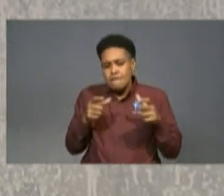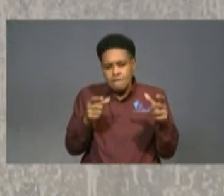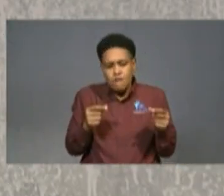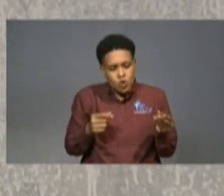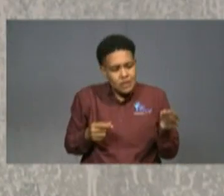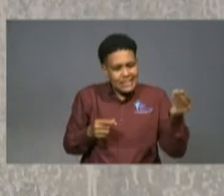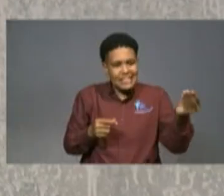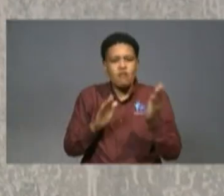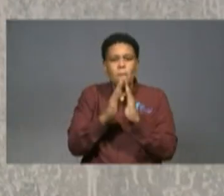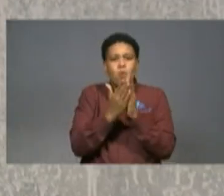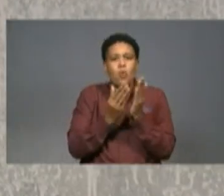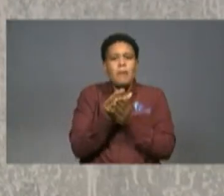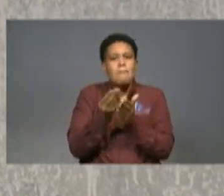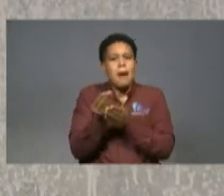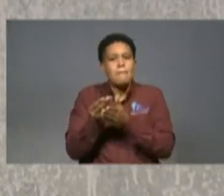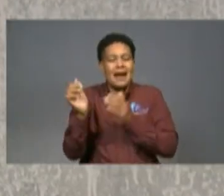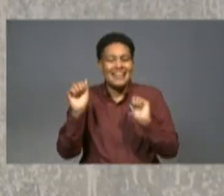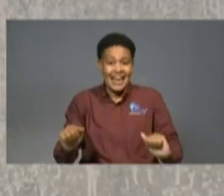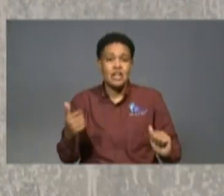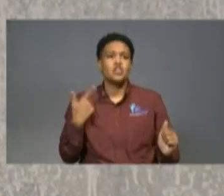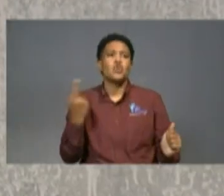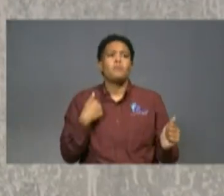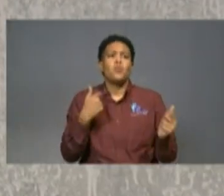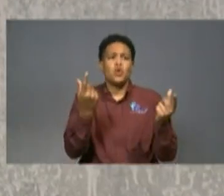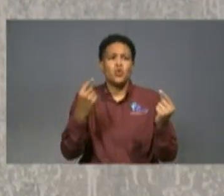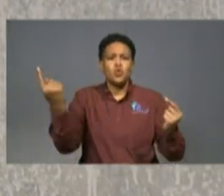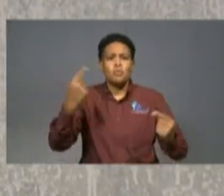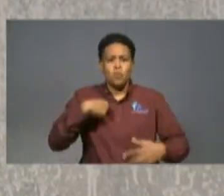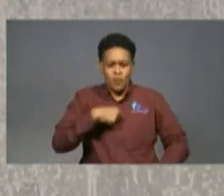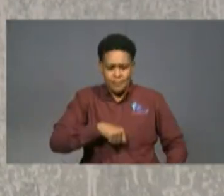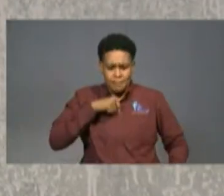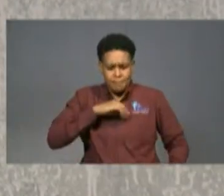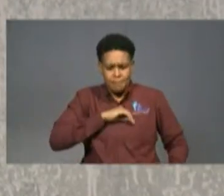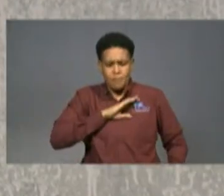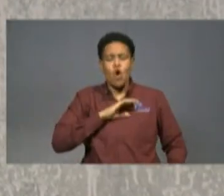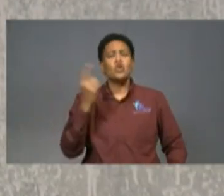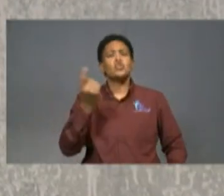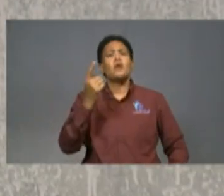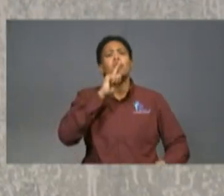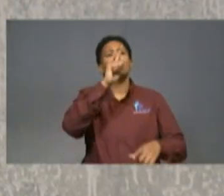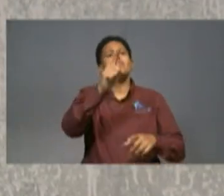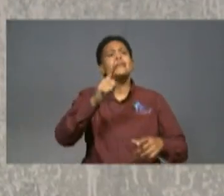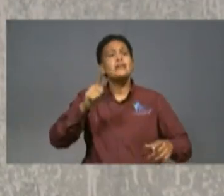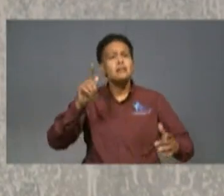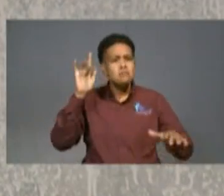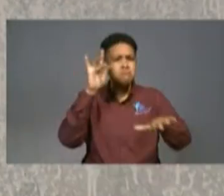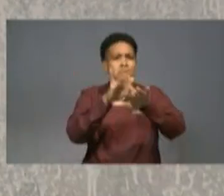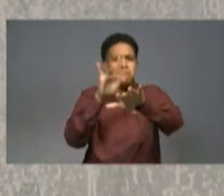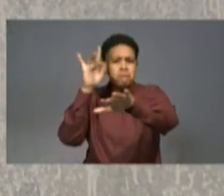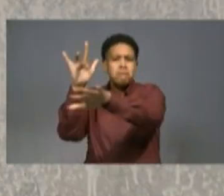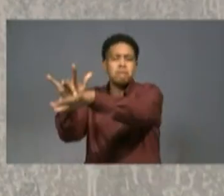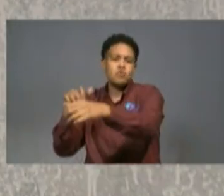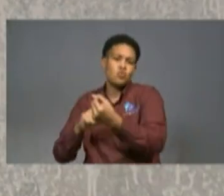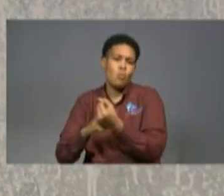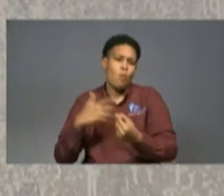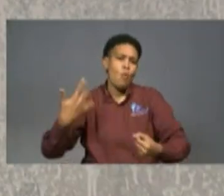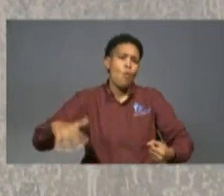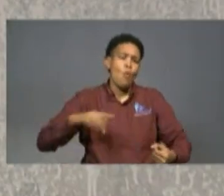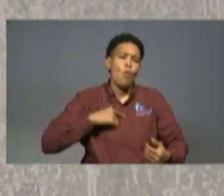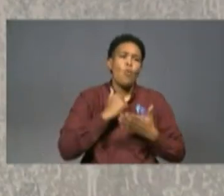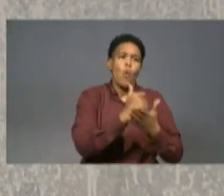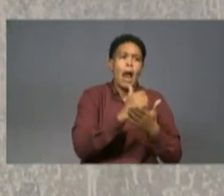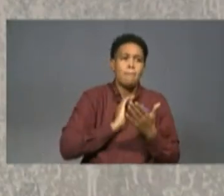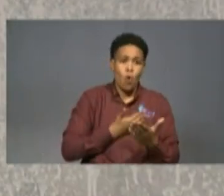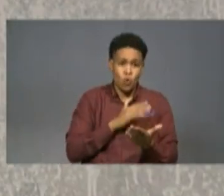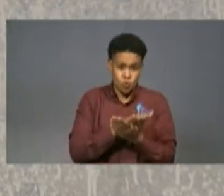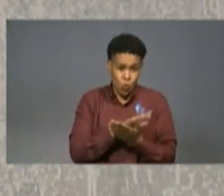with book vouchers. That is something that we have done, that is something that we're proud of, and it's something that has really reached. So we've helped our schools, we've helped our